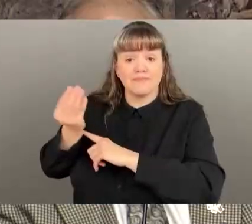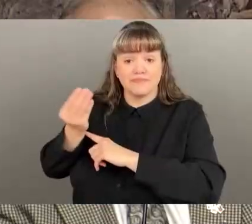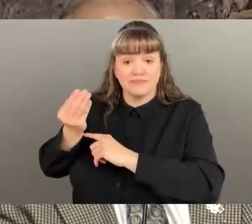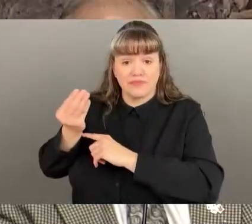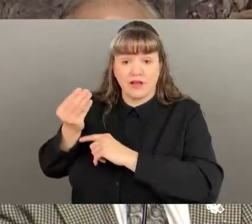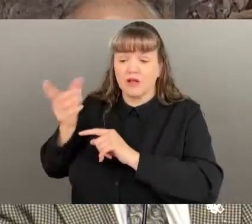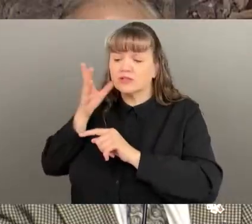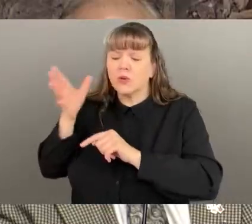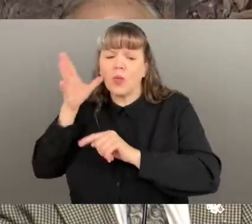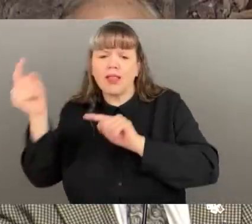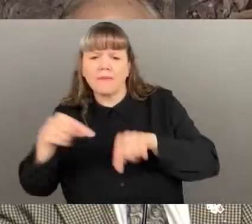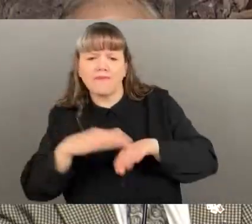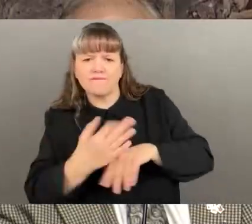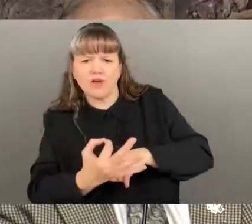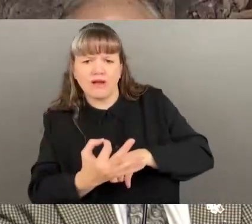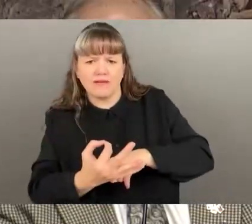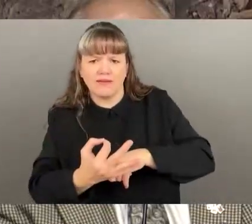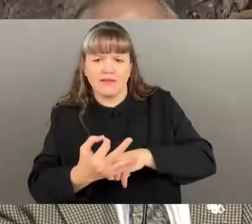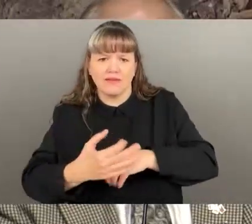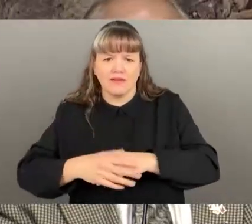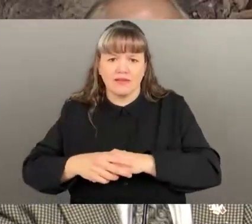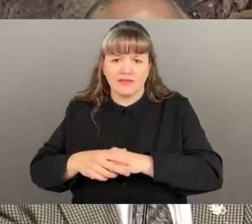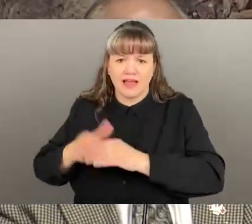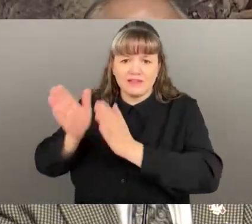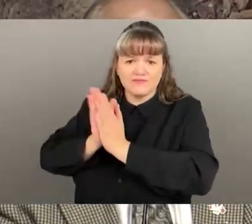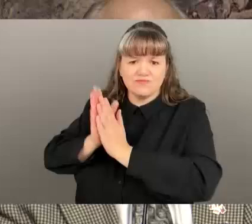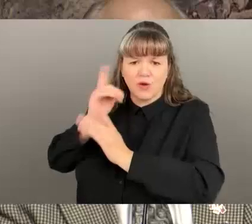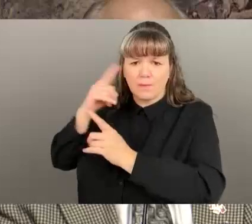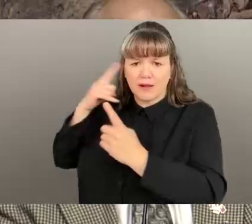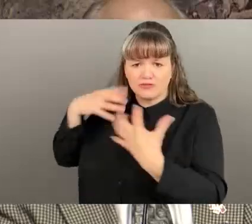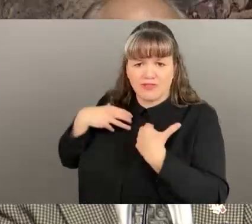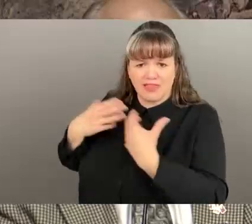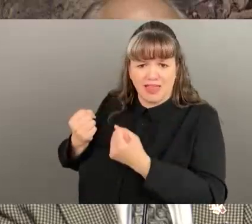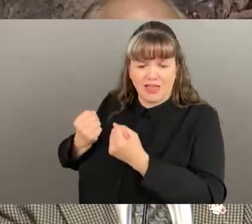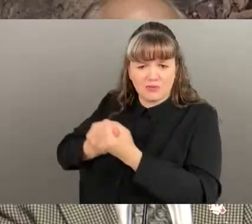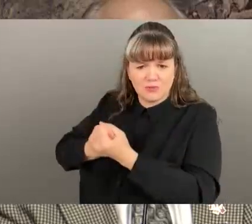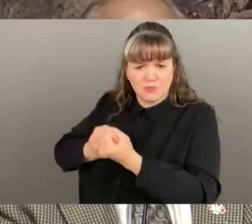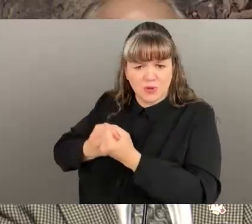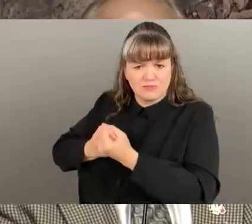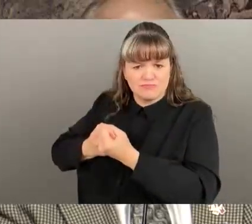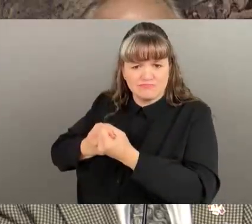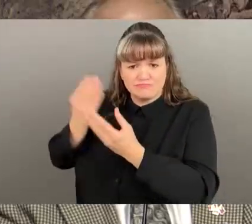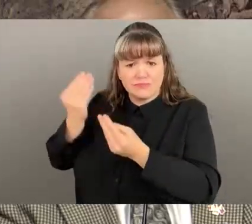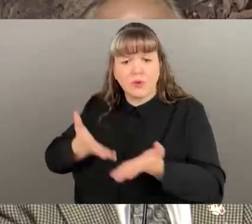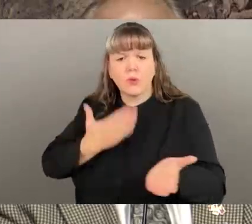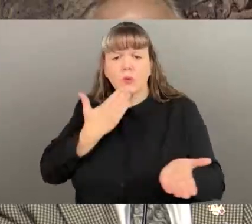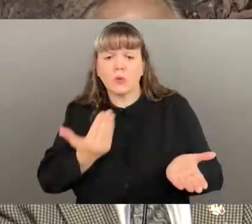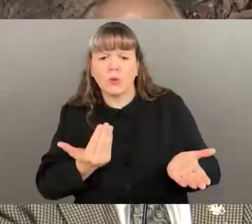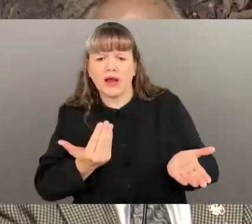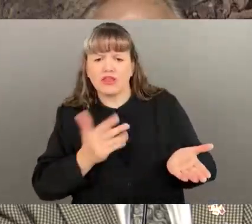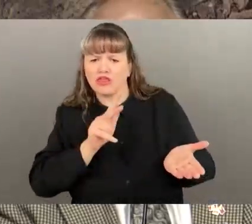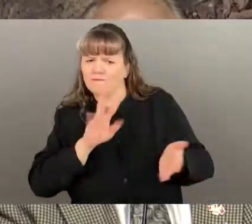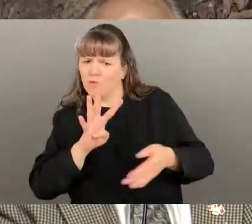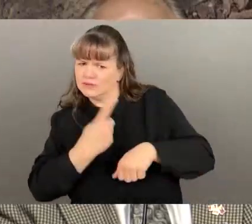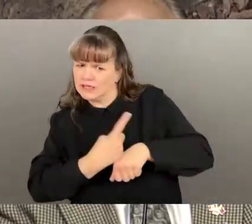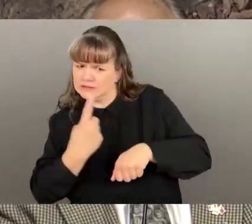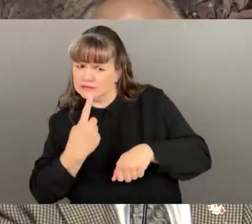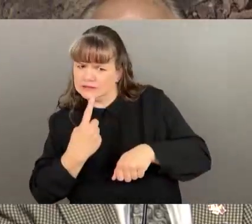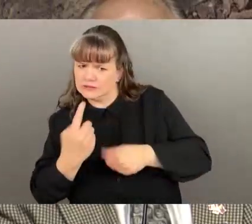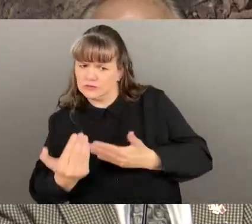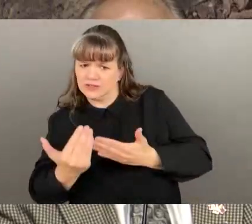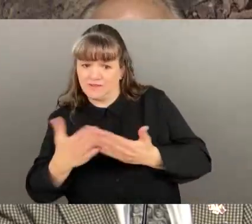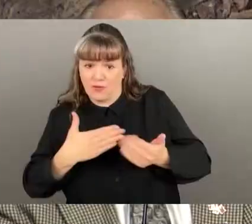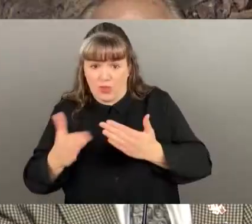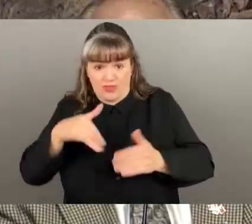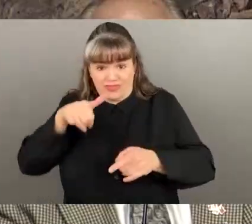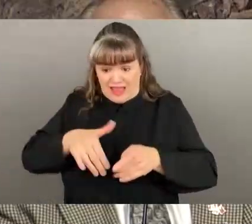34-day wait, despite her having a documented history of self-harm and trauma. This